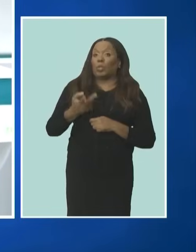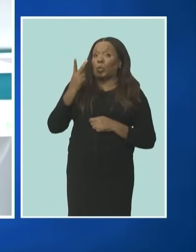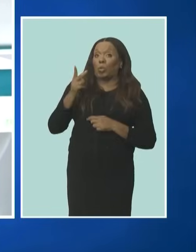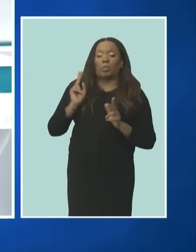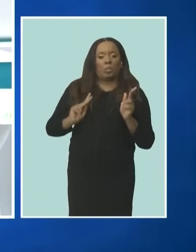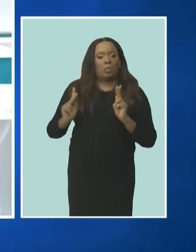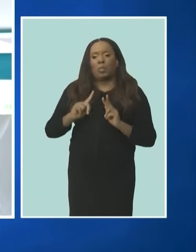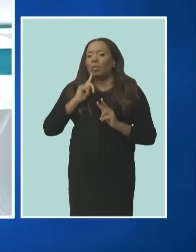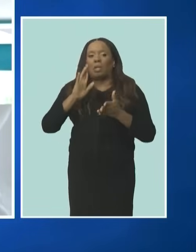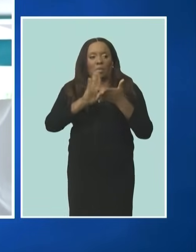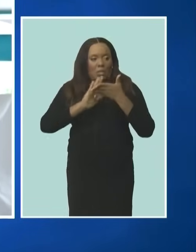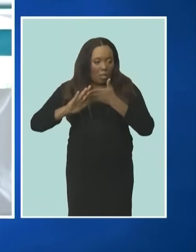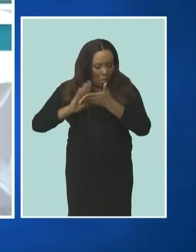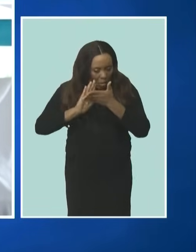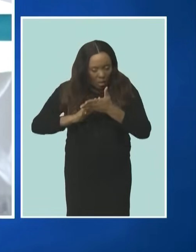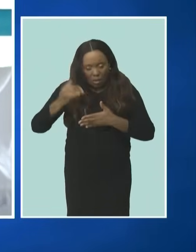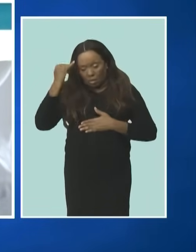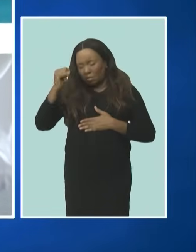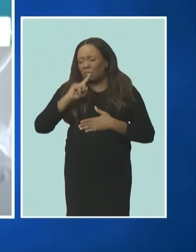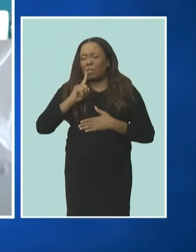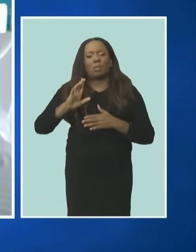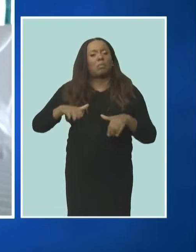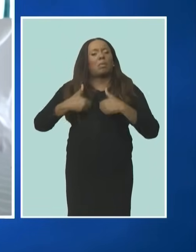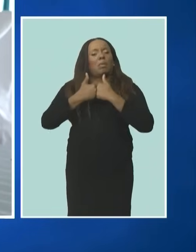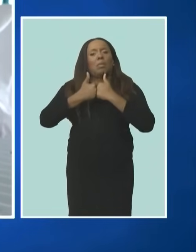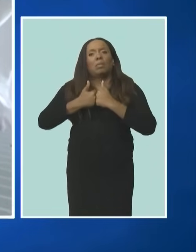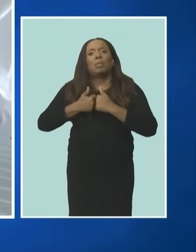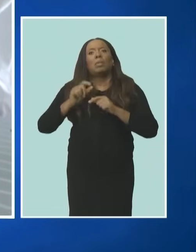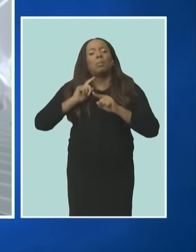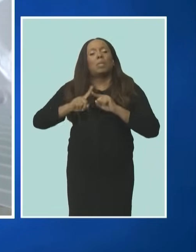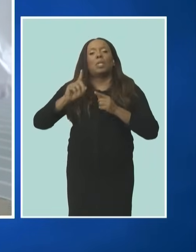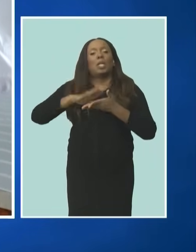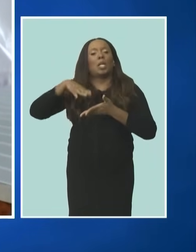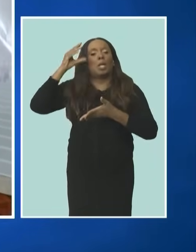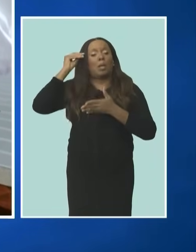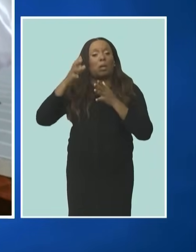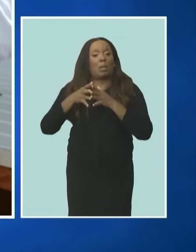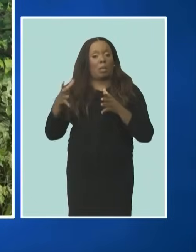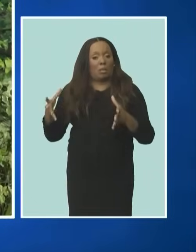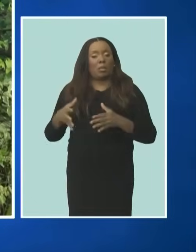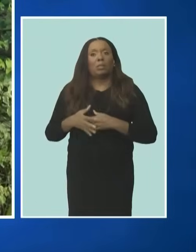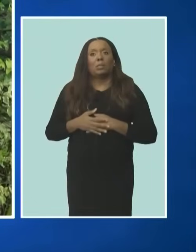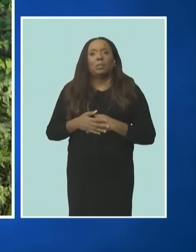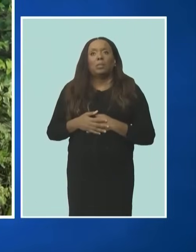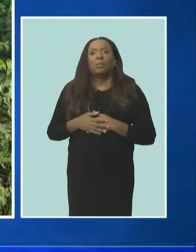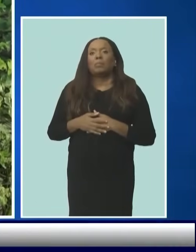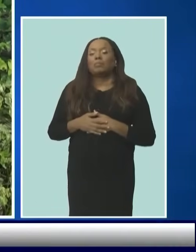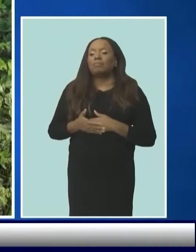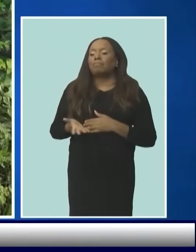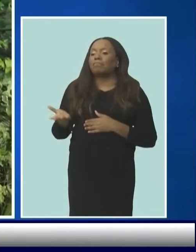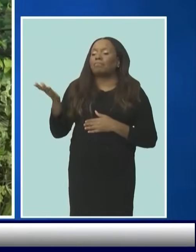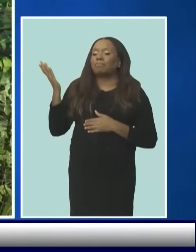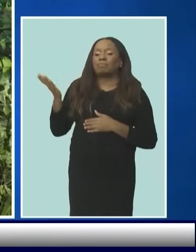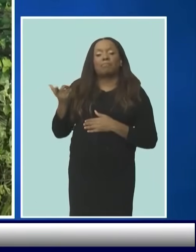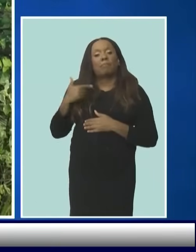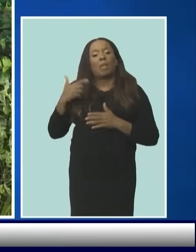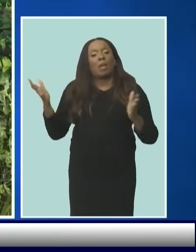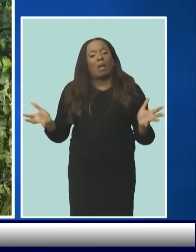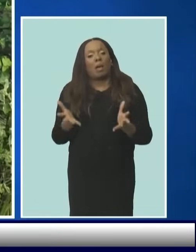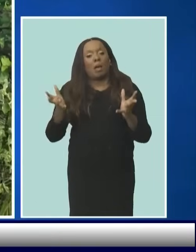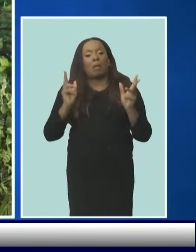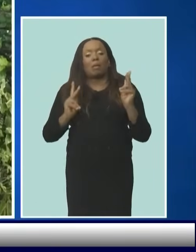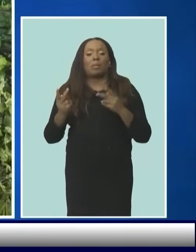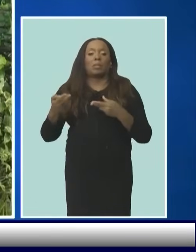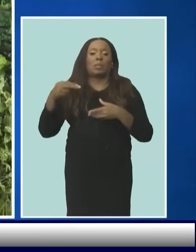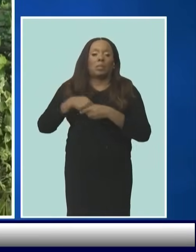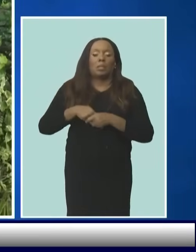for the initiative. She said it was challenging and taught her a lot. I would encourage individuals to join the YES program,